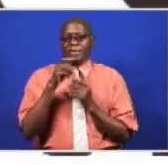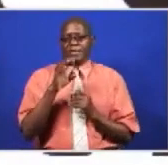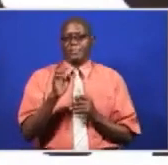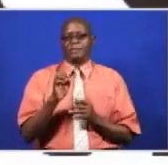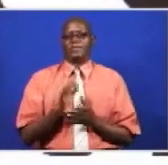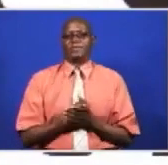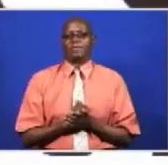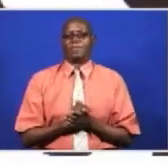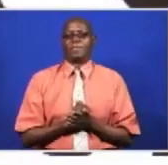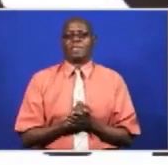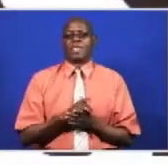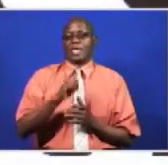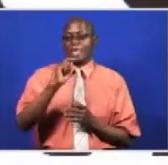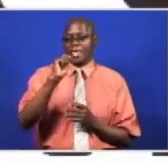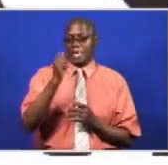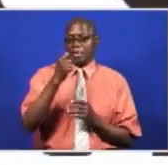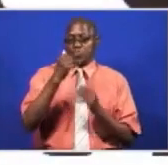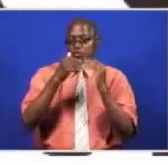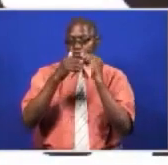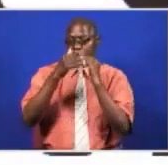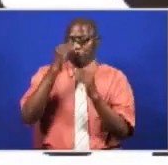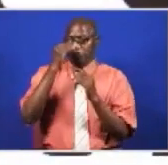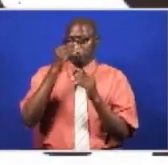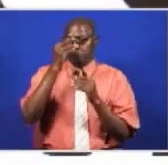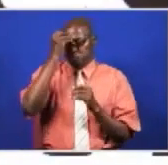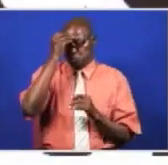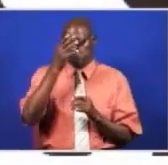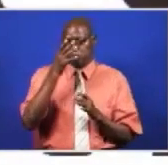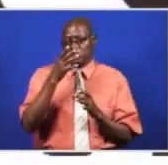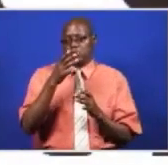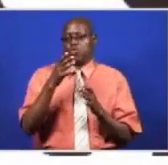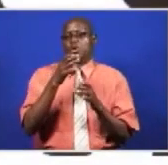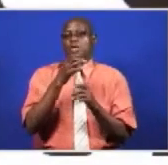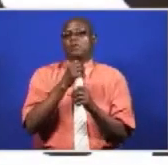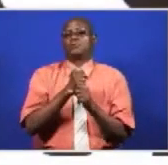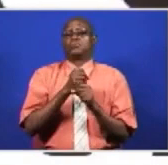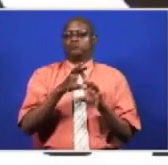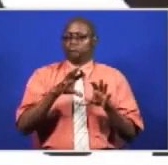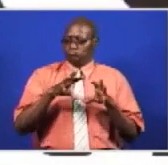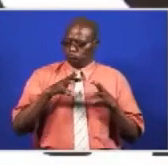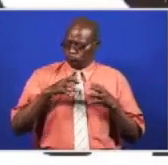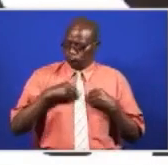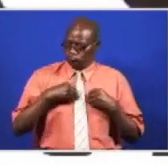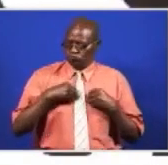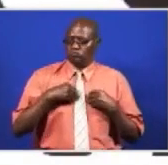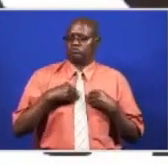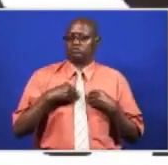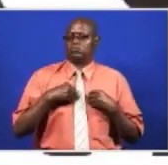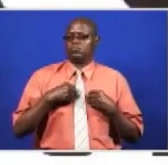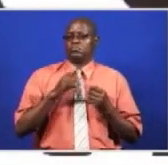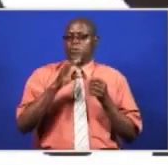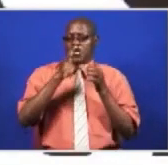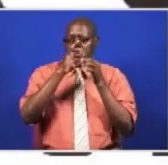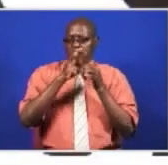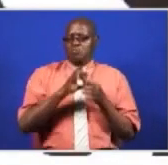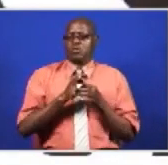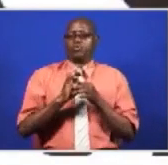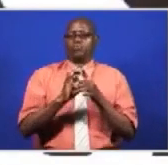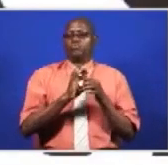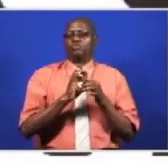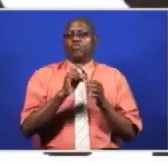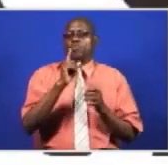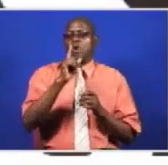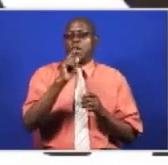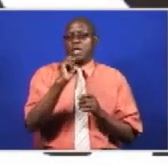Kenya University Students Organization has endorsed the Azimio la Umoja One Kenya Coalition Party Manifesto, which